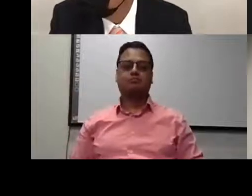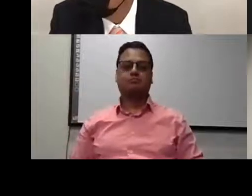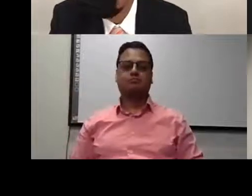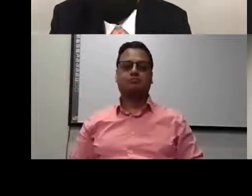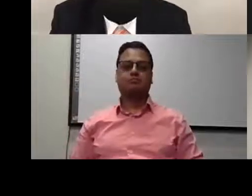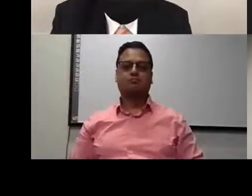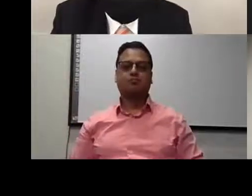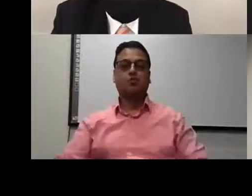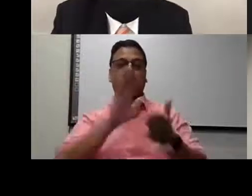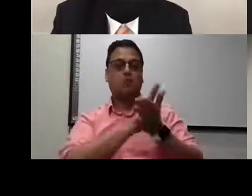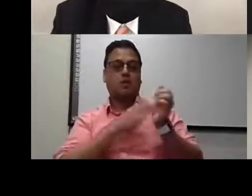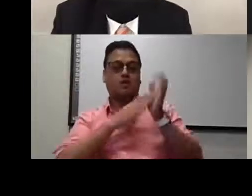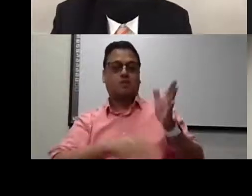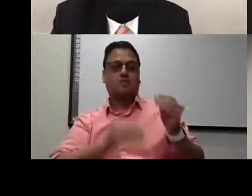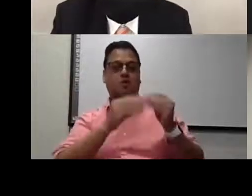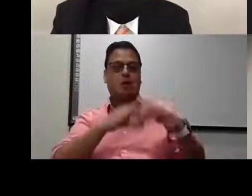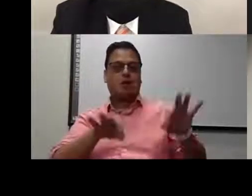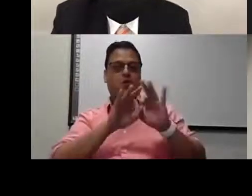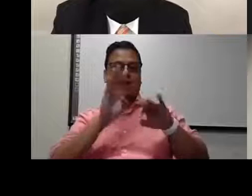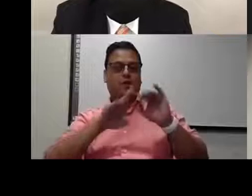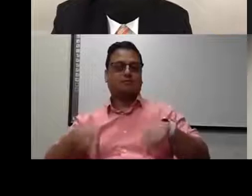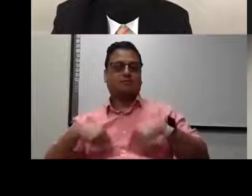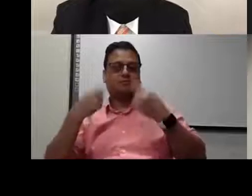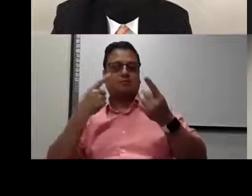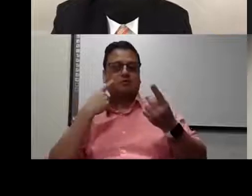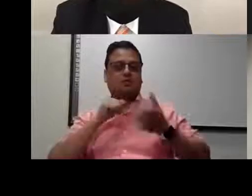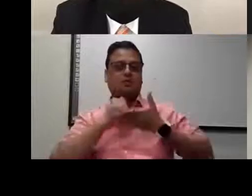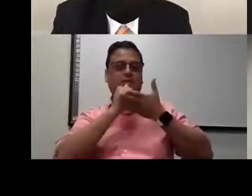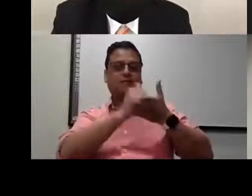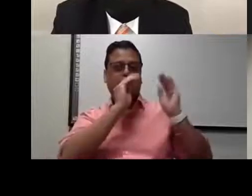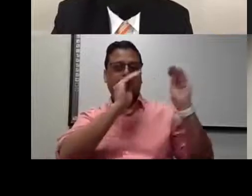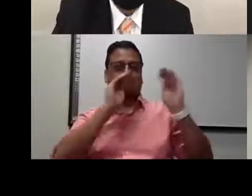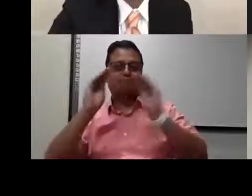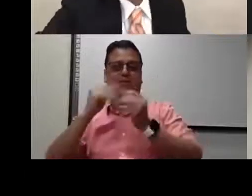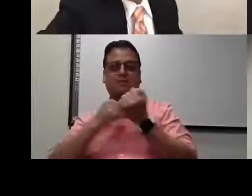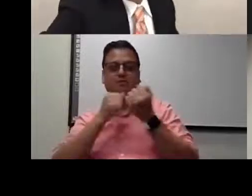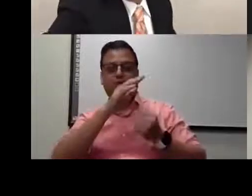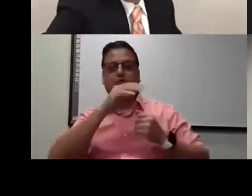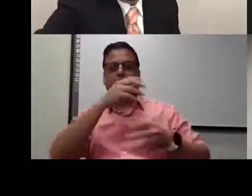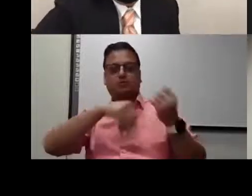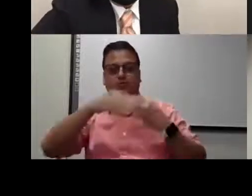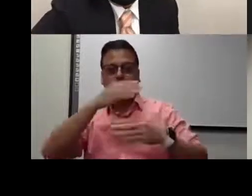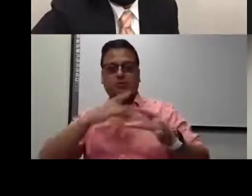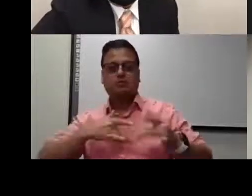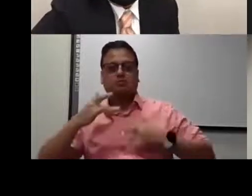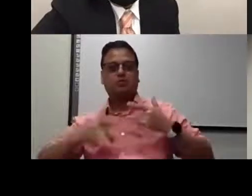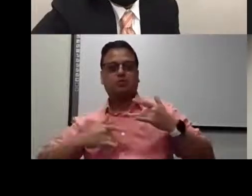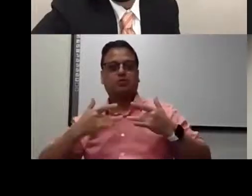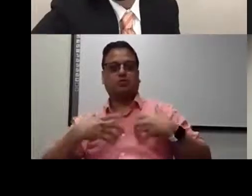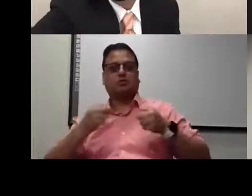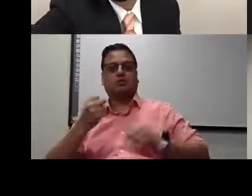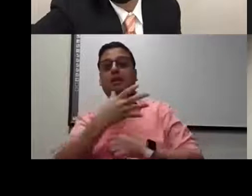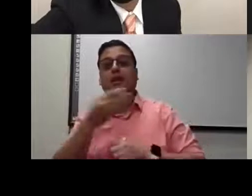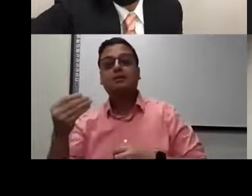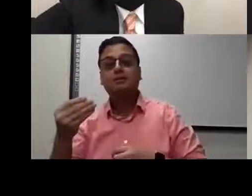whereas school leadership is more important than ever to mitigate learning loss for students and support their social and emotional well-being. And